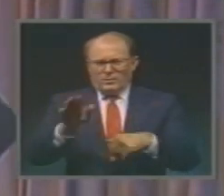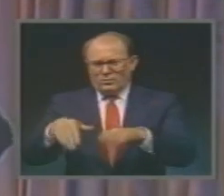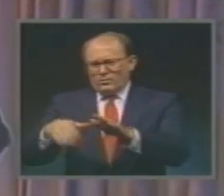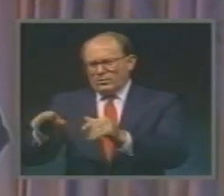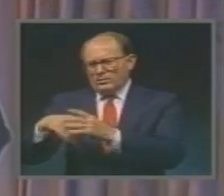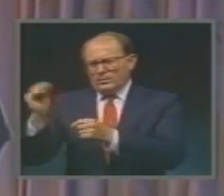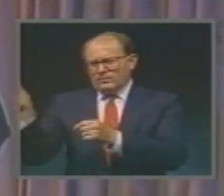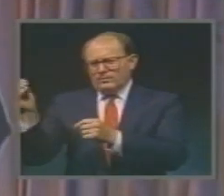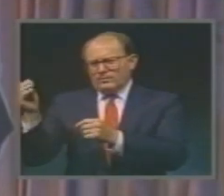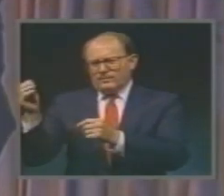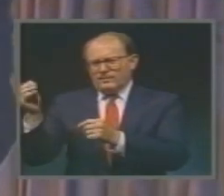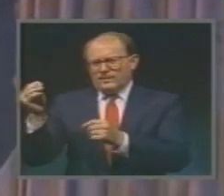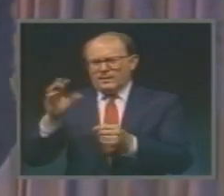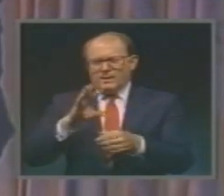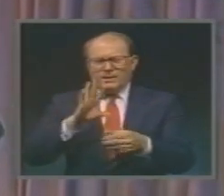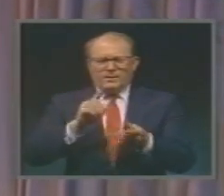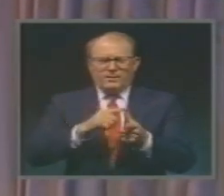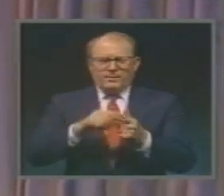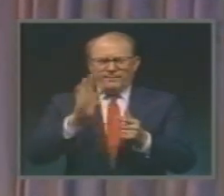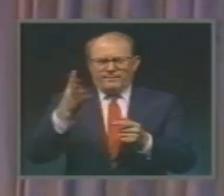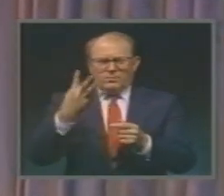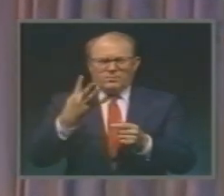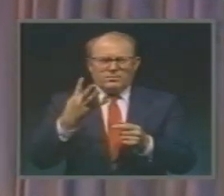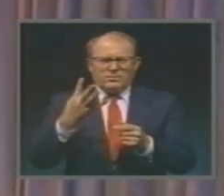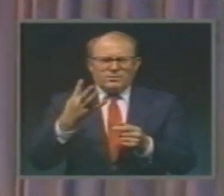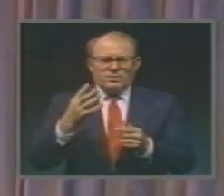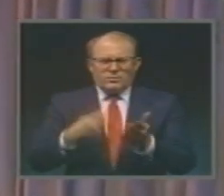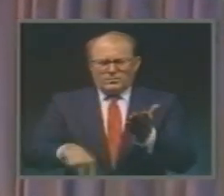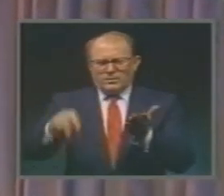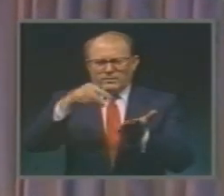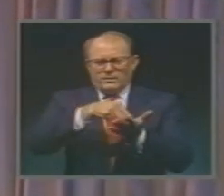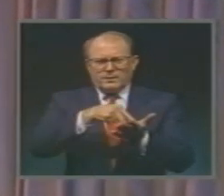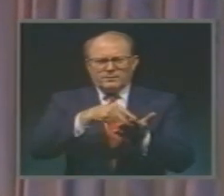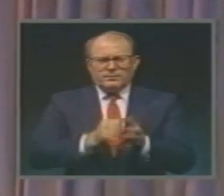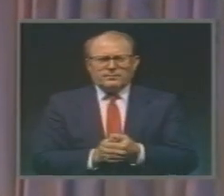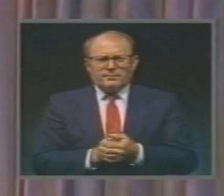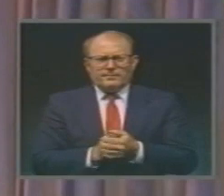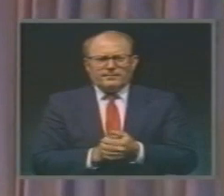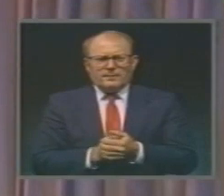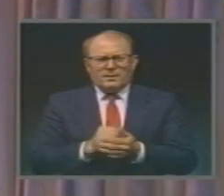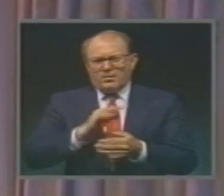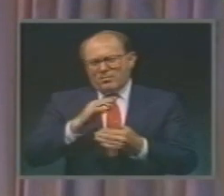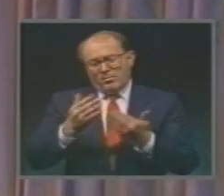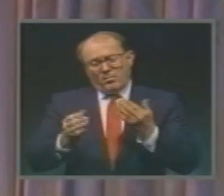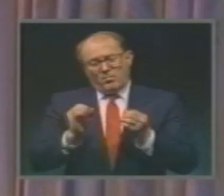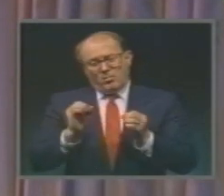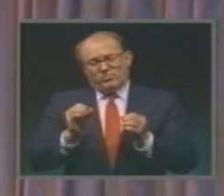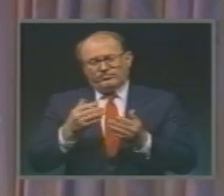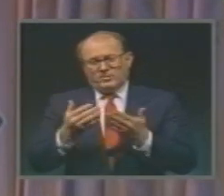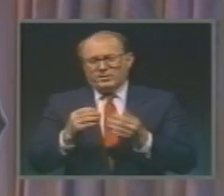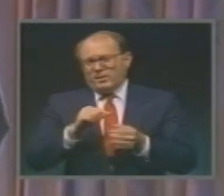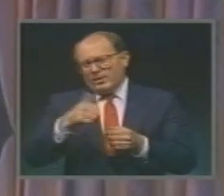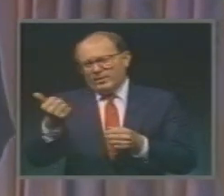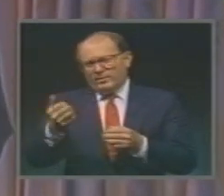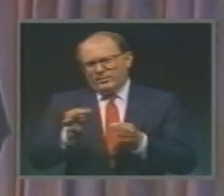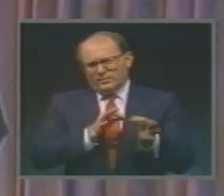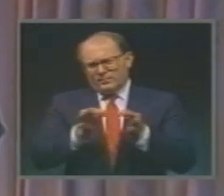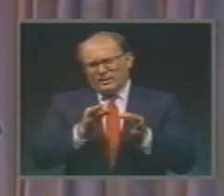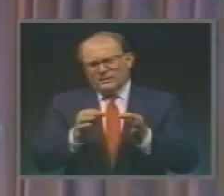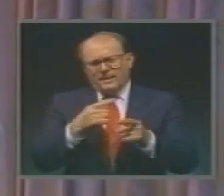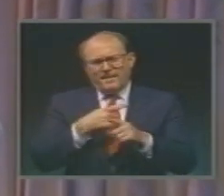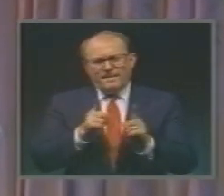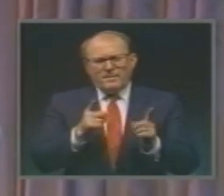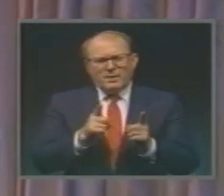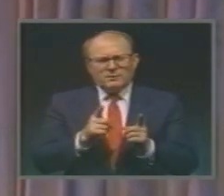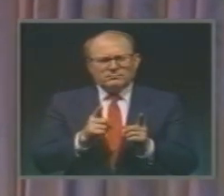off. And then four, resurrection. Oh, there have been other explanations, but none serious enough